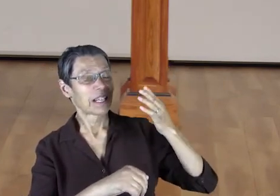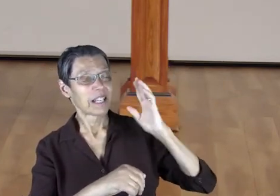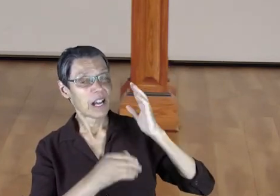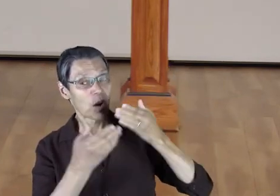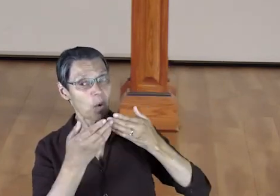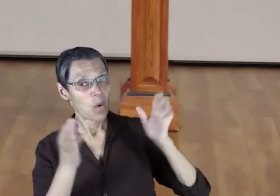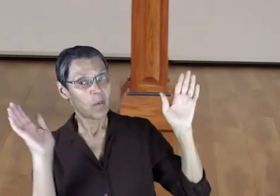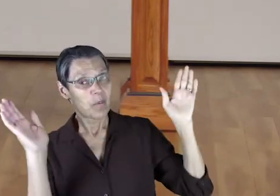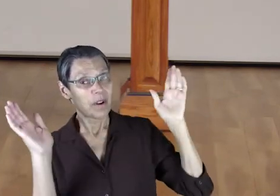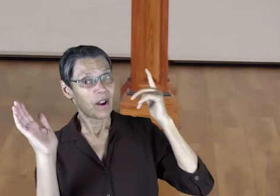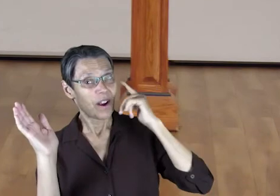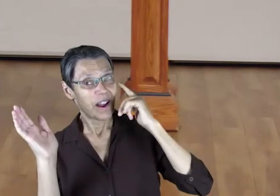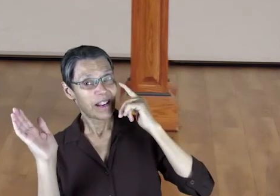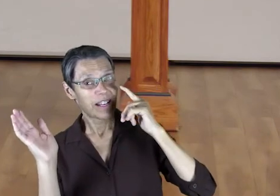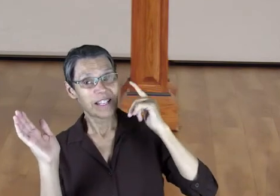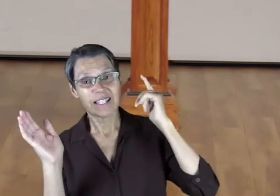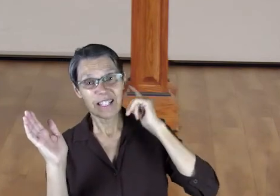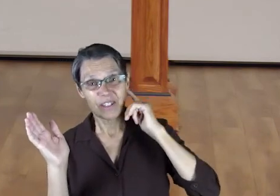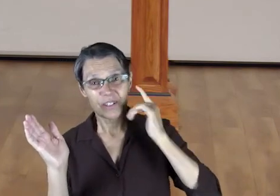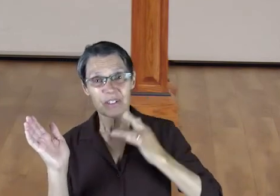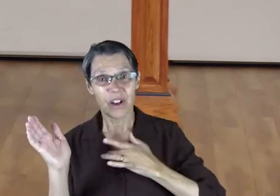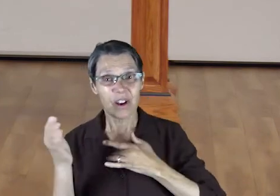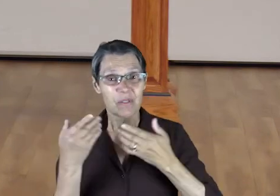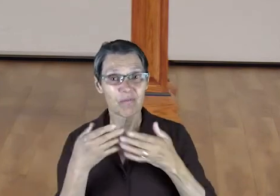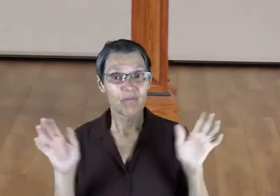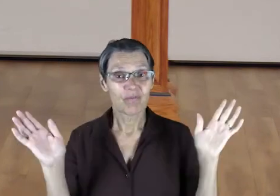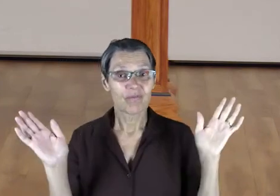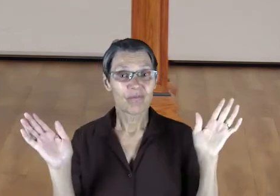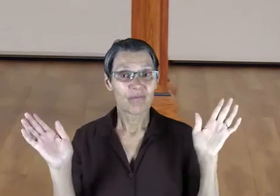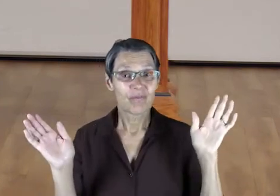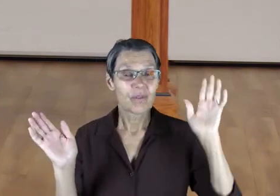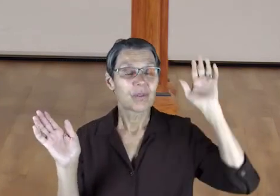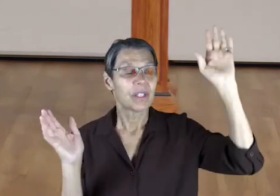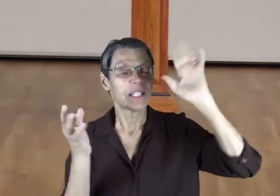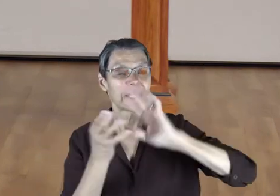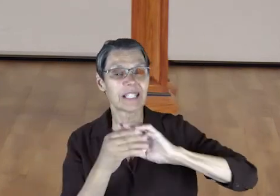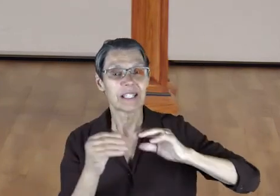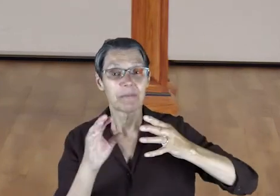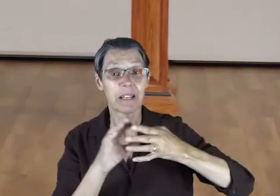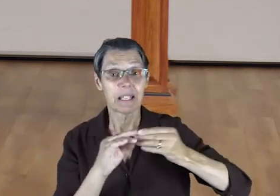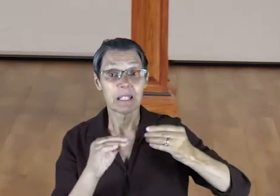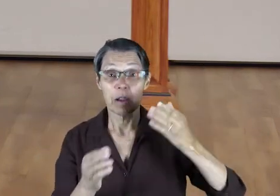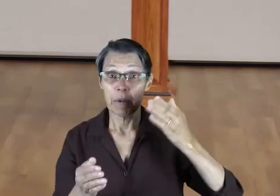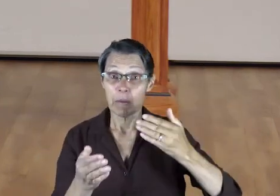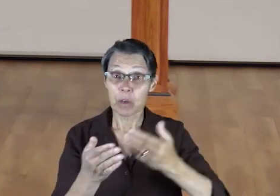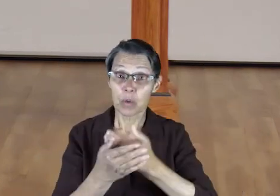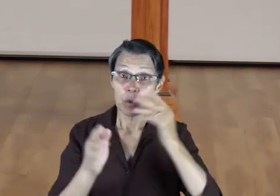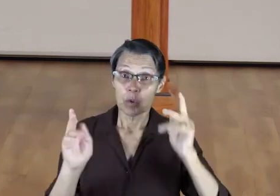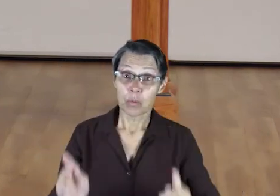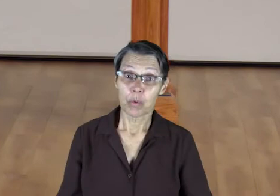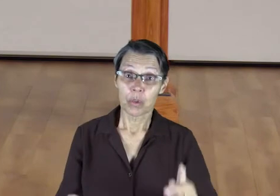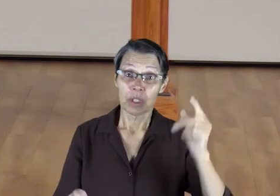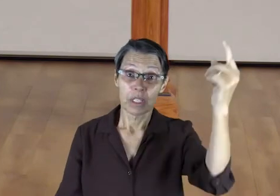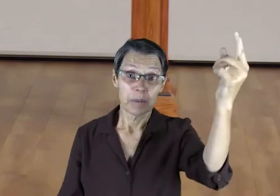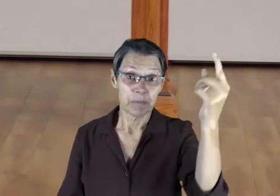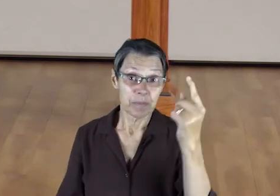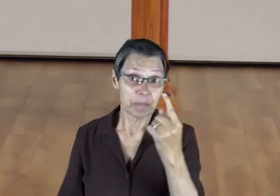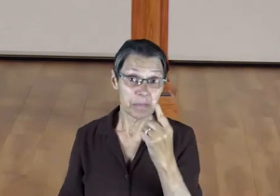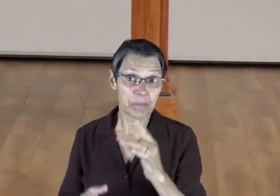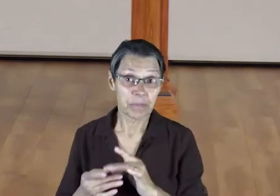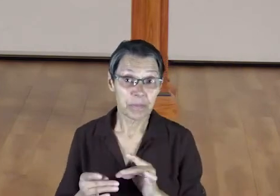And God was able to open our ears and our eyes and our hearts to the message God wants to give us through another person,